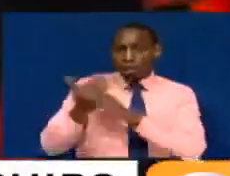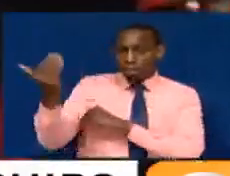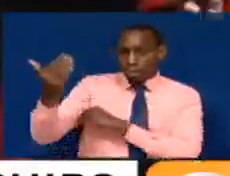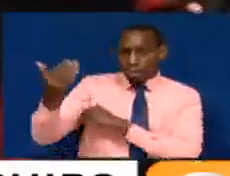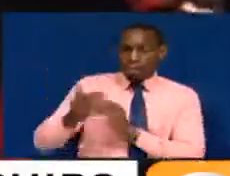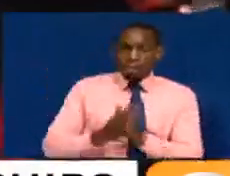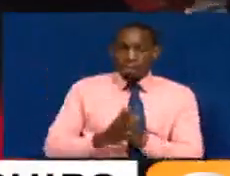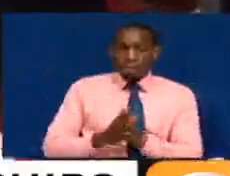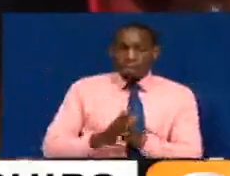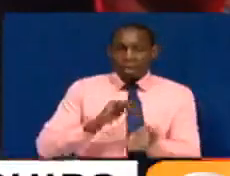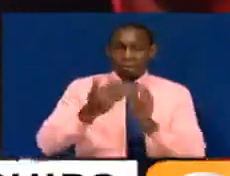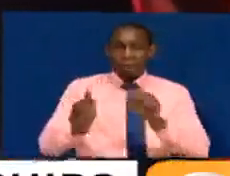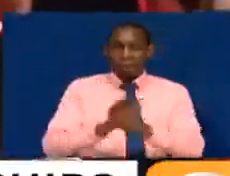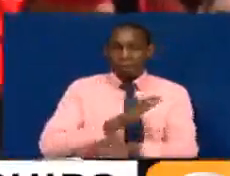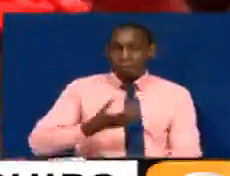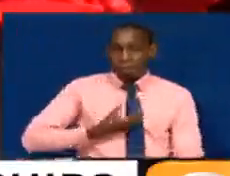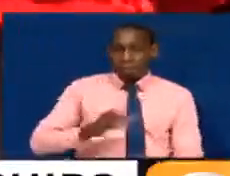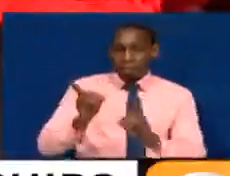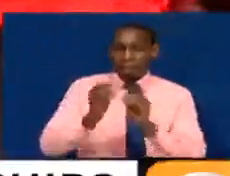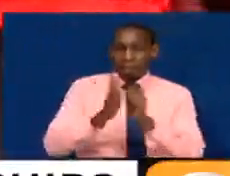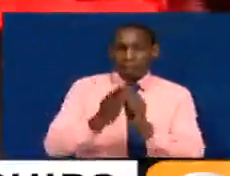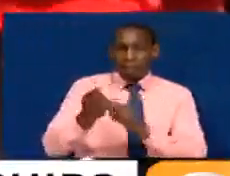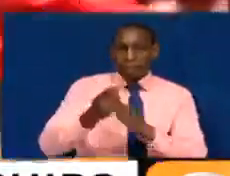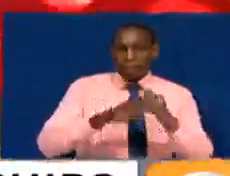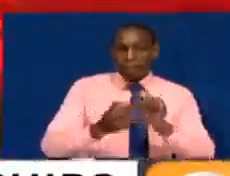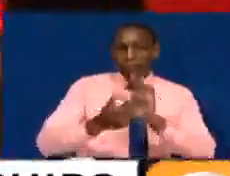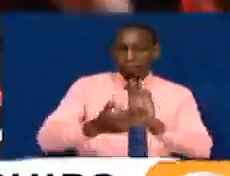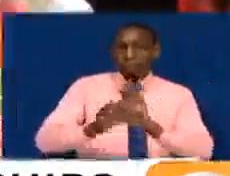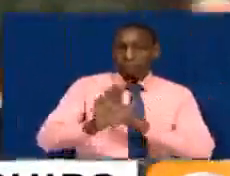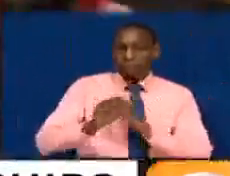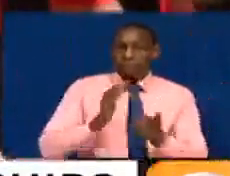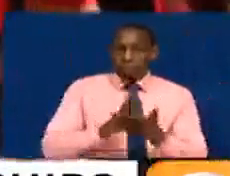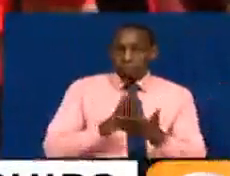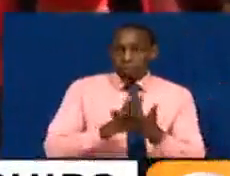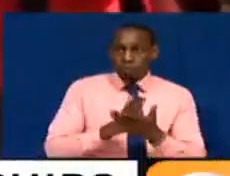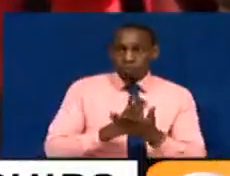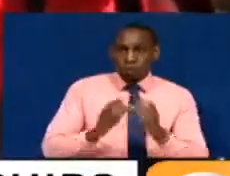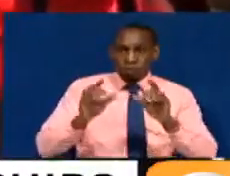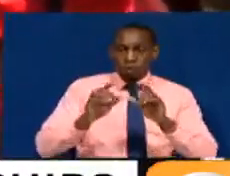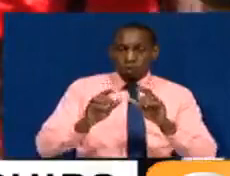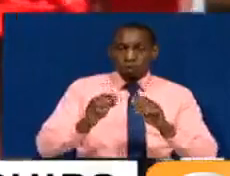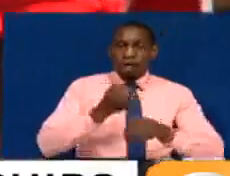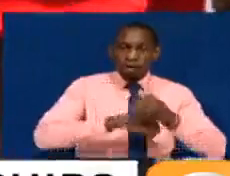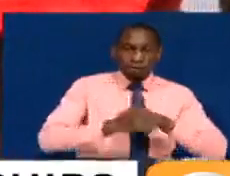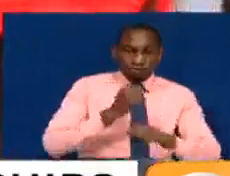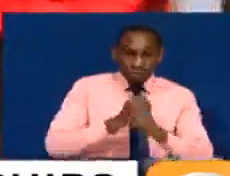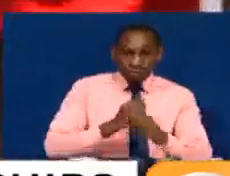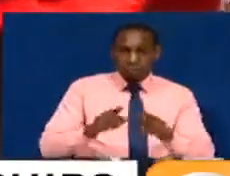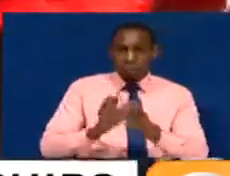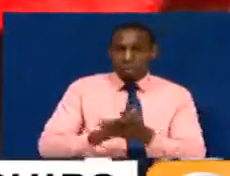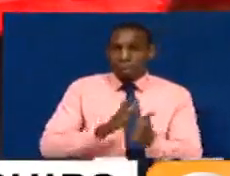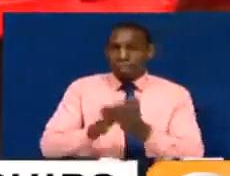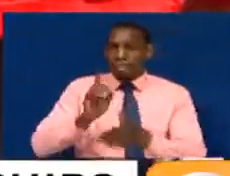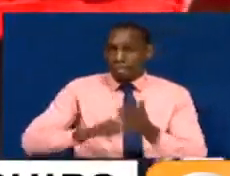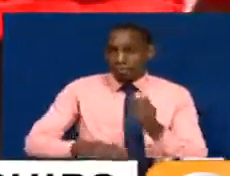a virtual presentation now to the full council on the 14th of June to show them exactly what we have said, what we are going to do, what are